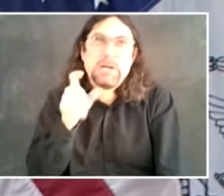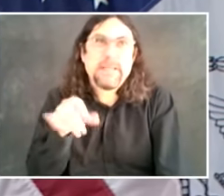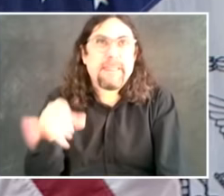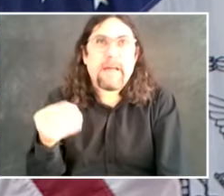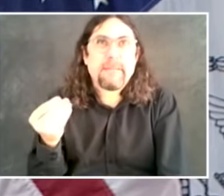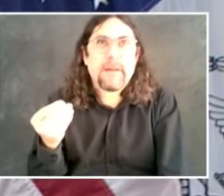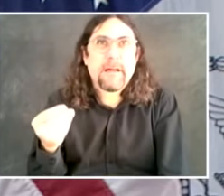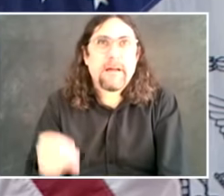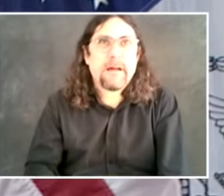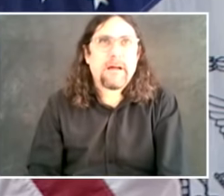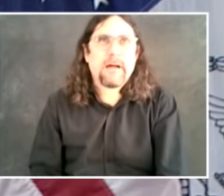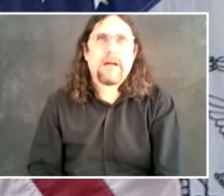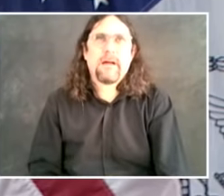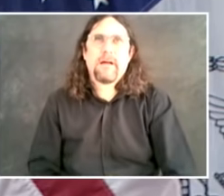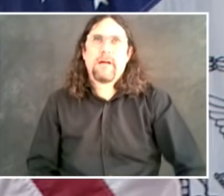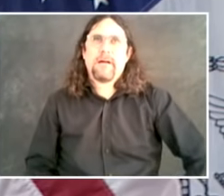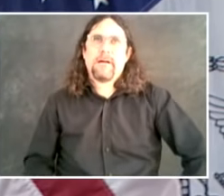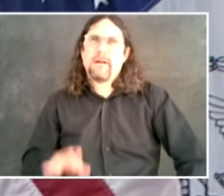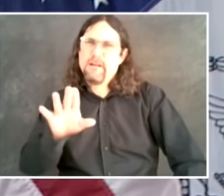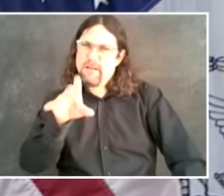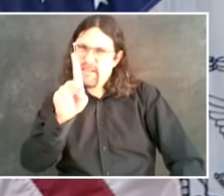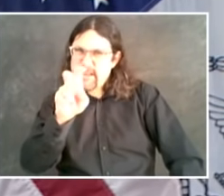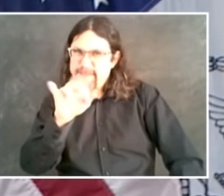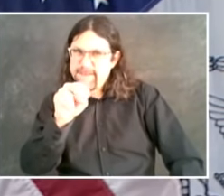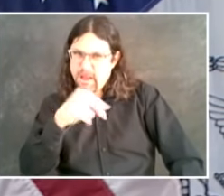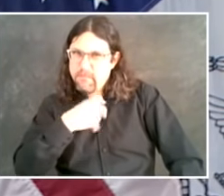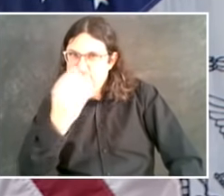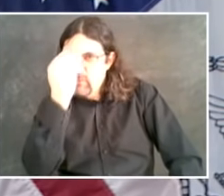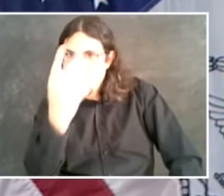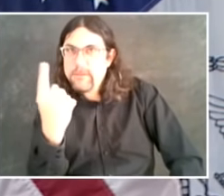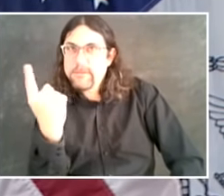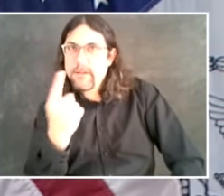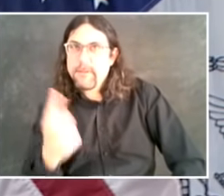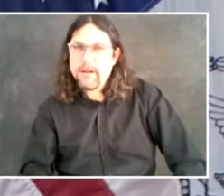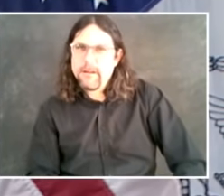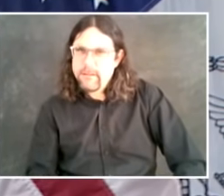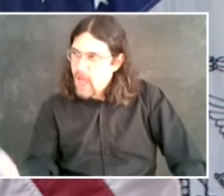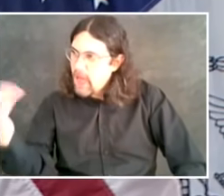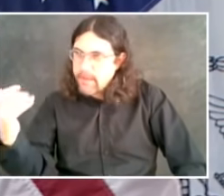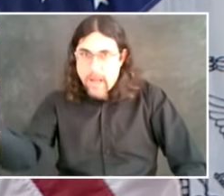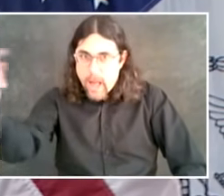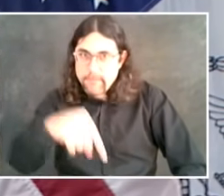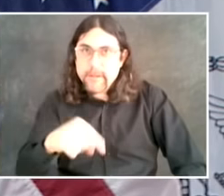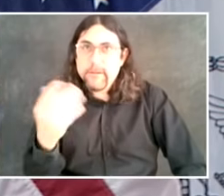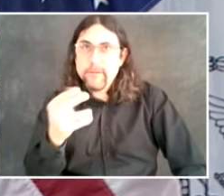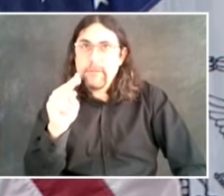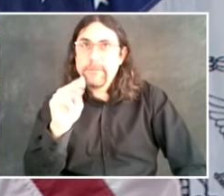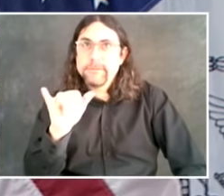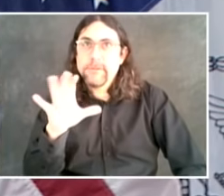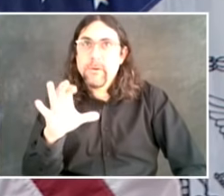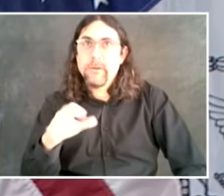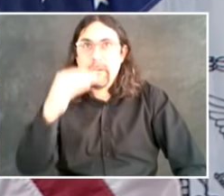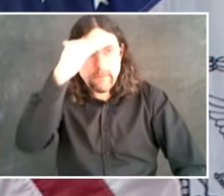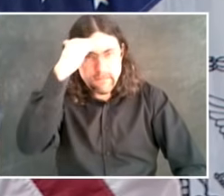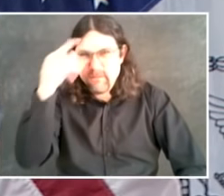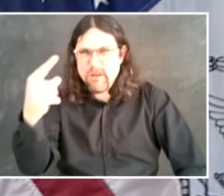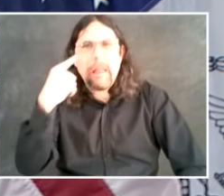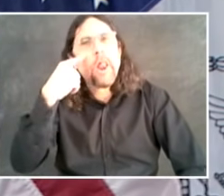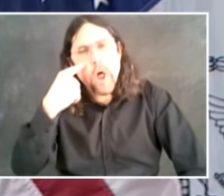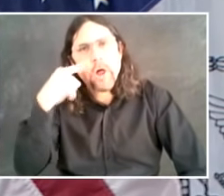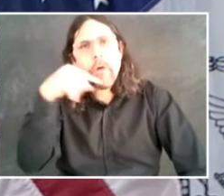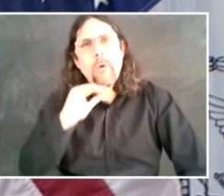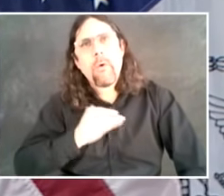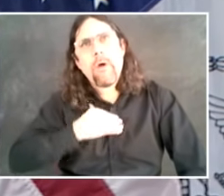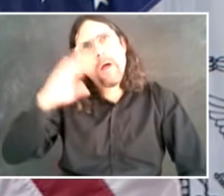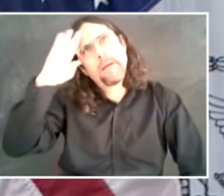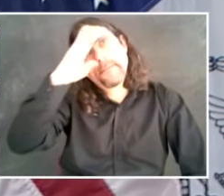Kevin. Why don't you come to New York City? Why don't you go to Elmhurst Hospital? Why don't you talk to our first responders? Why don't you talk to the families who have lost their